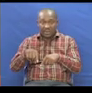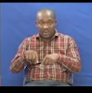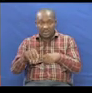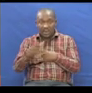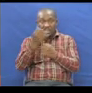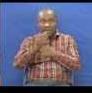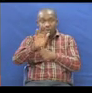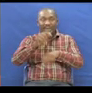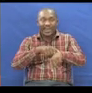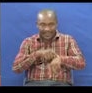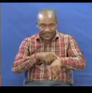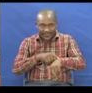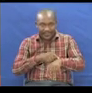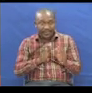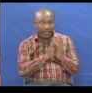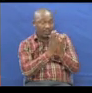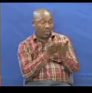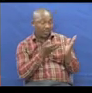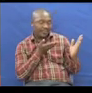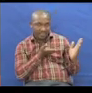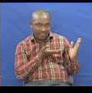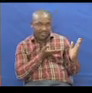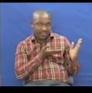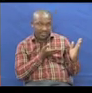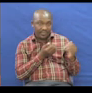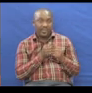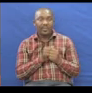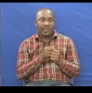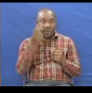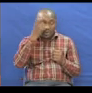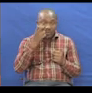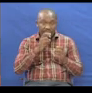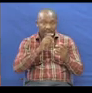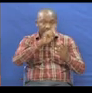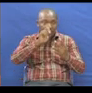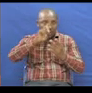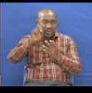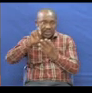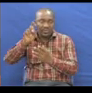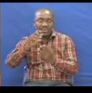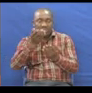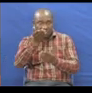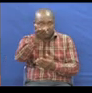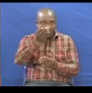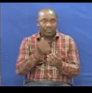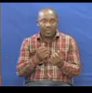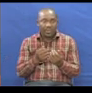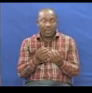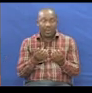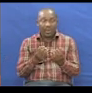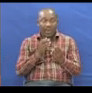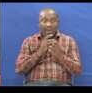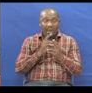home. Take this book or any other reference book. You will find several questions based on what we